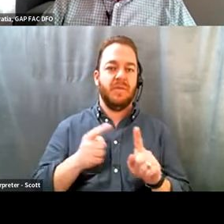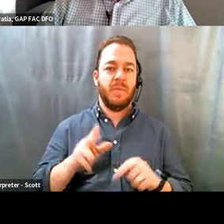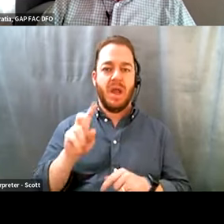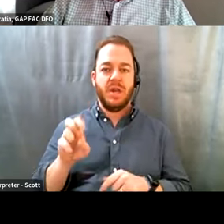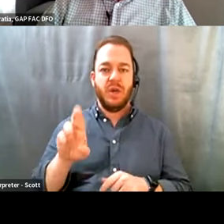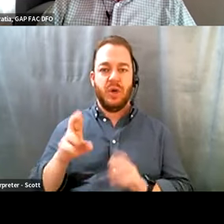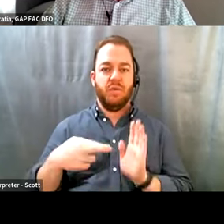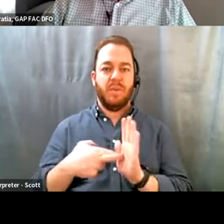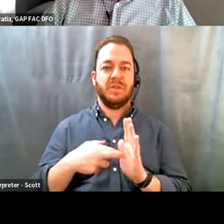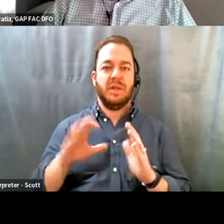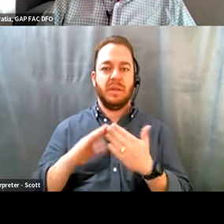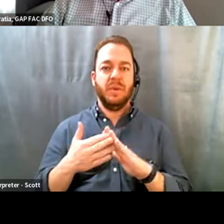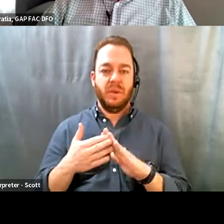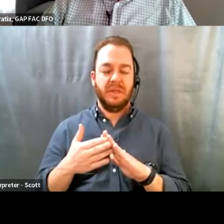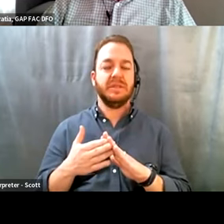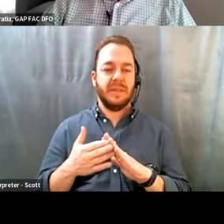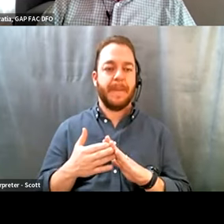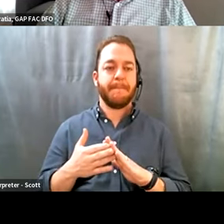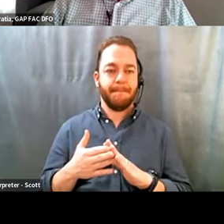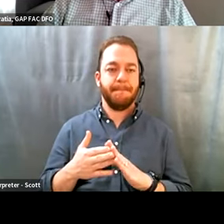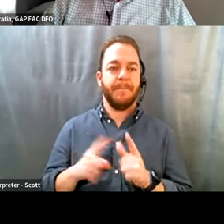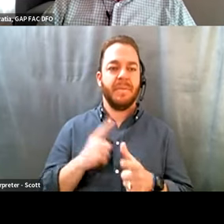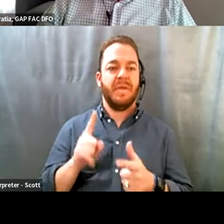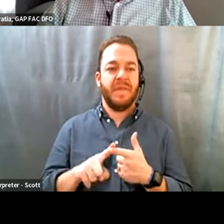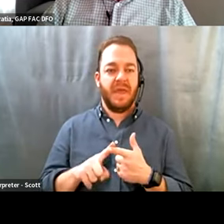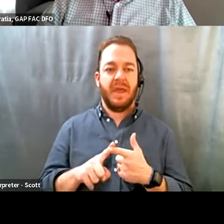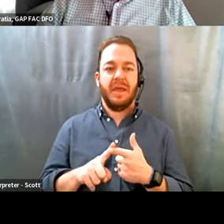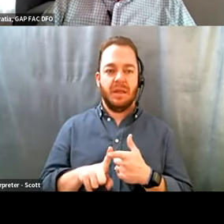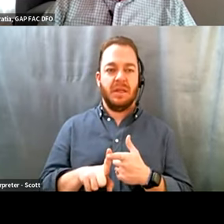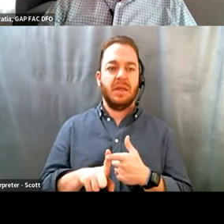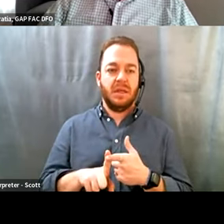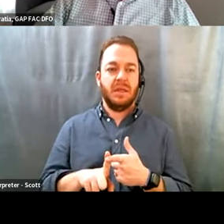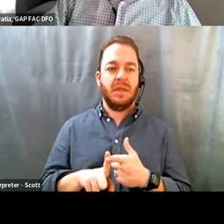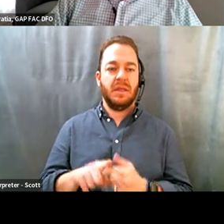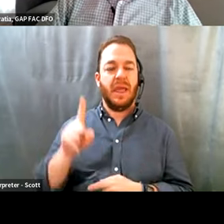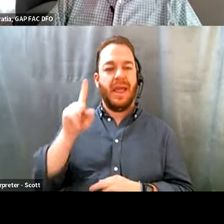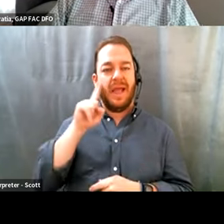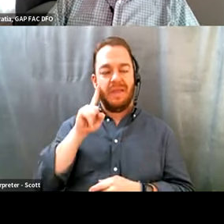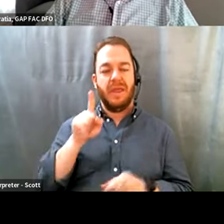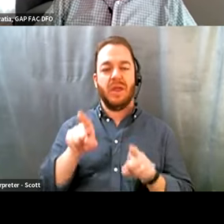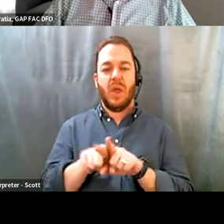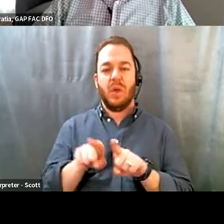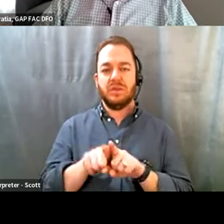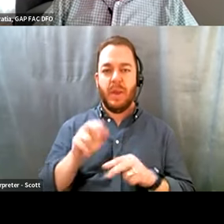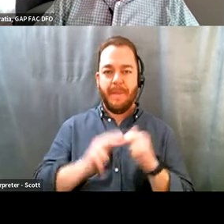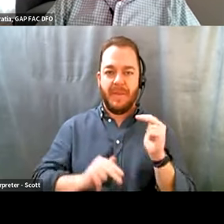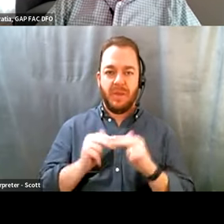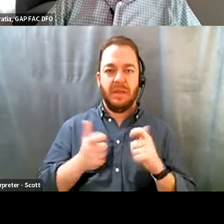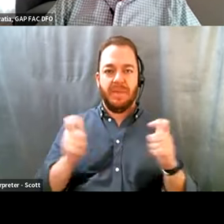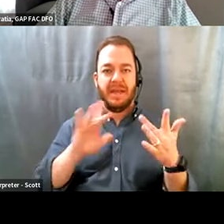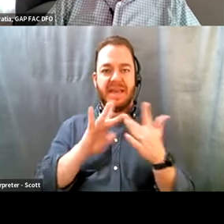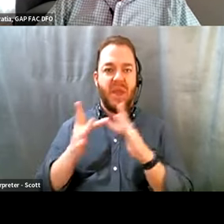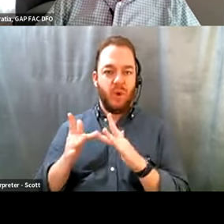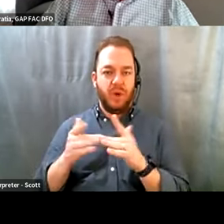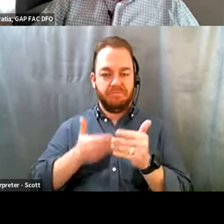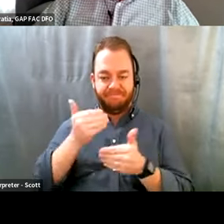underrepresented communities. And then it really, I think, comes from also building a larger network step by